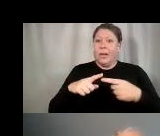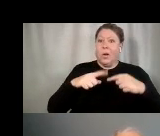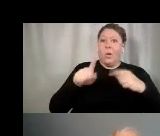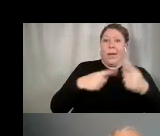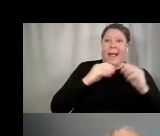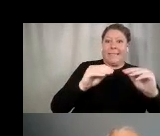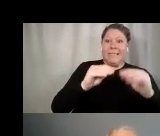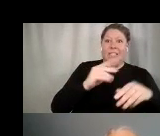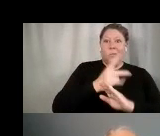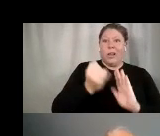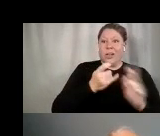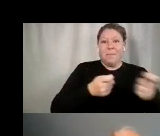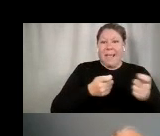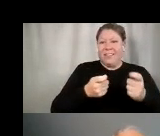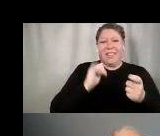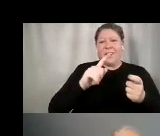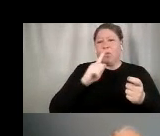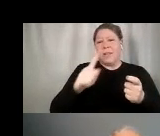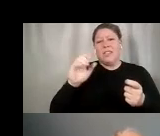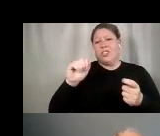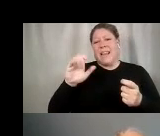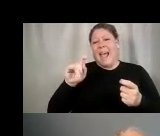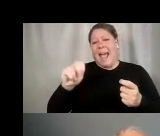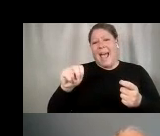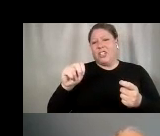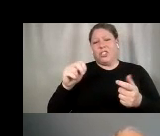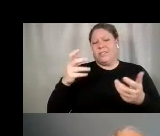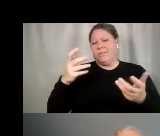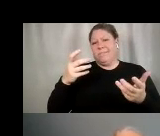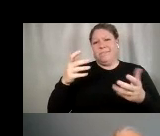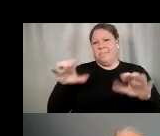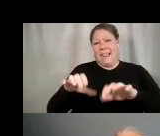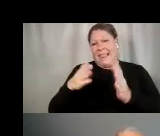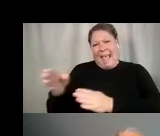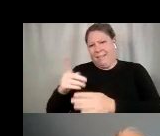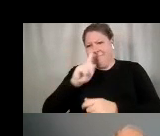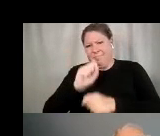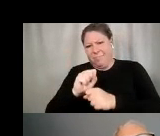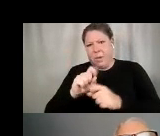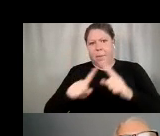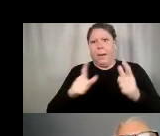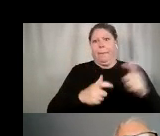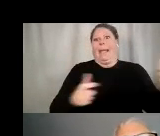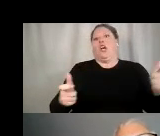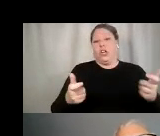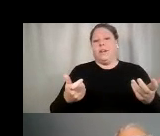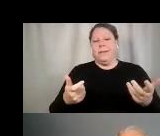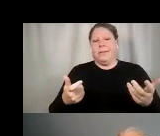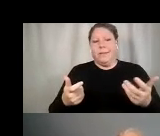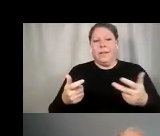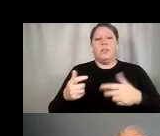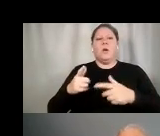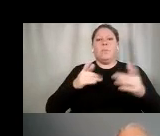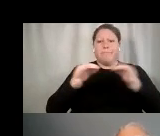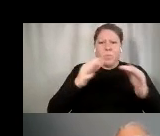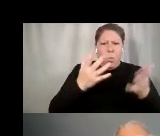is just advanced action planning in the dub. The what, the who, and the when. Defining the what, and then